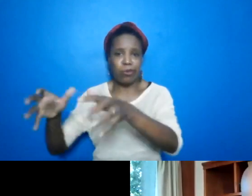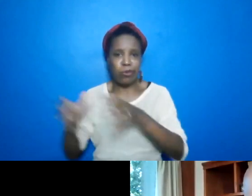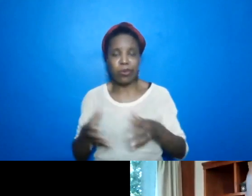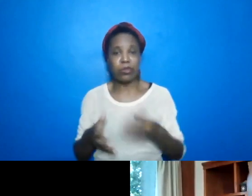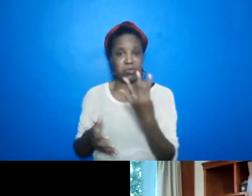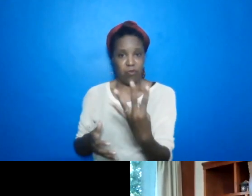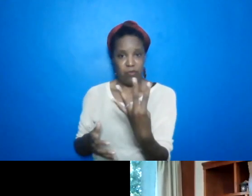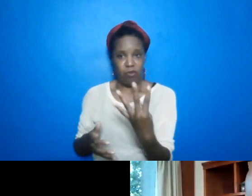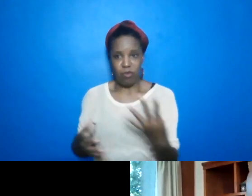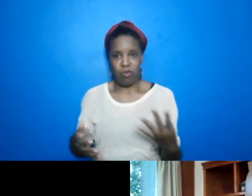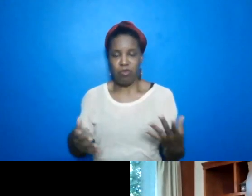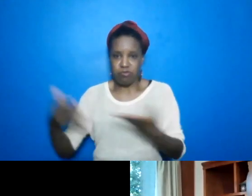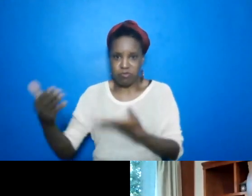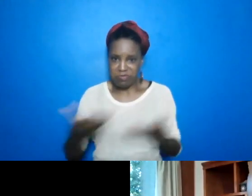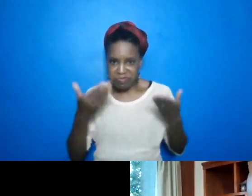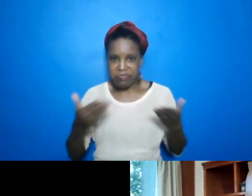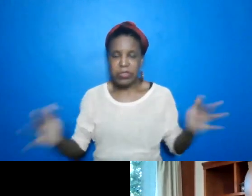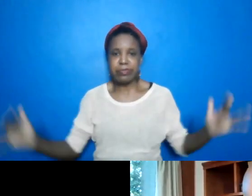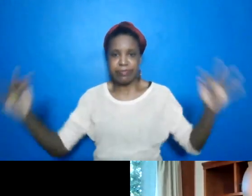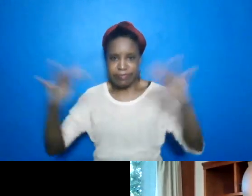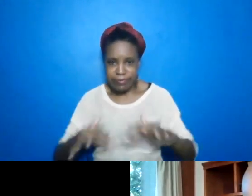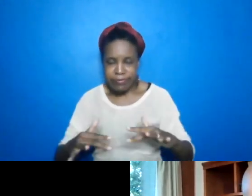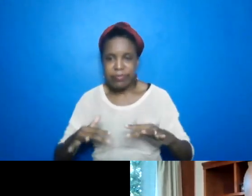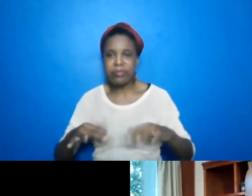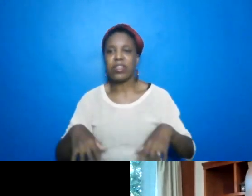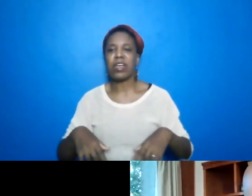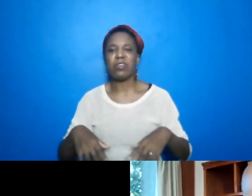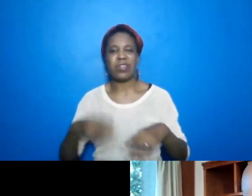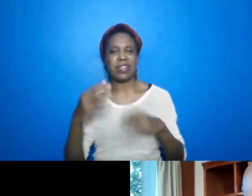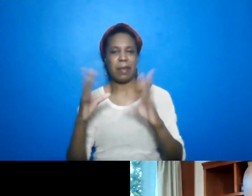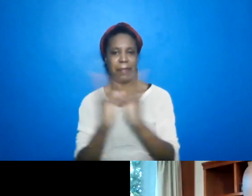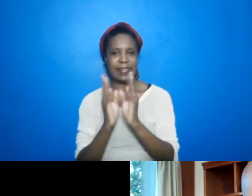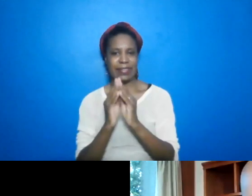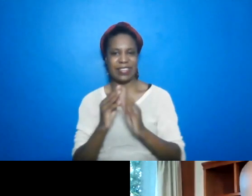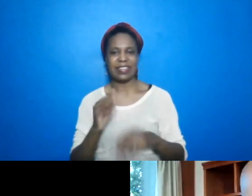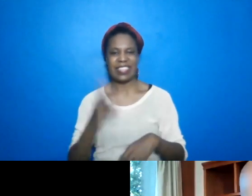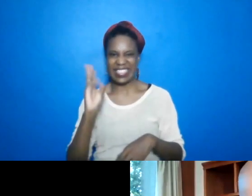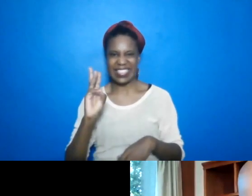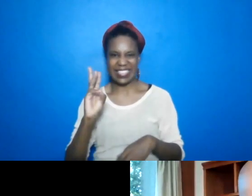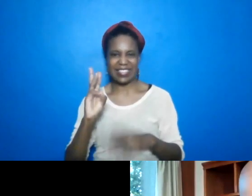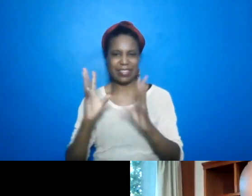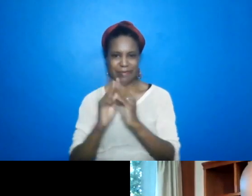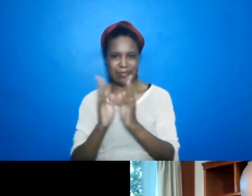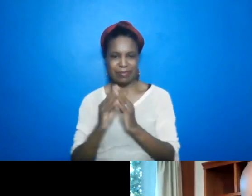sessions. Well, after we did this, the question was, how can we create a community in